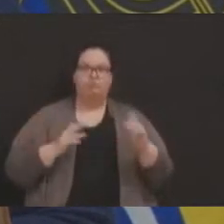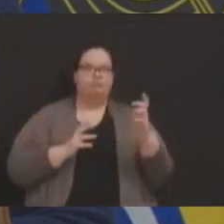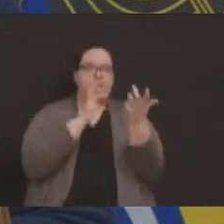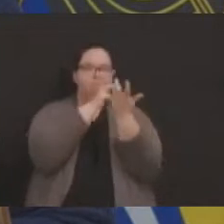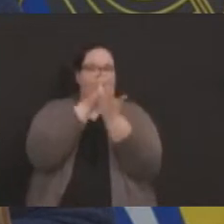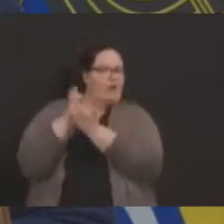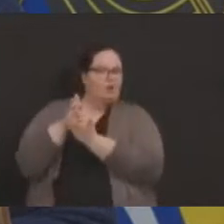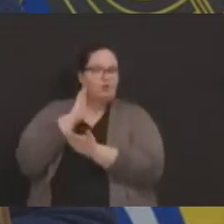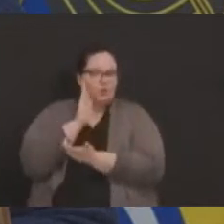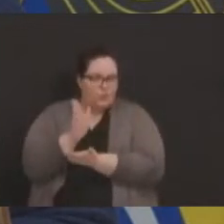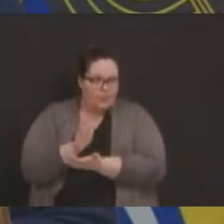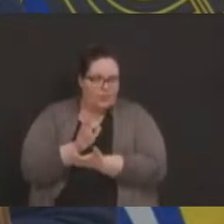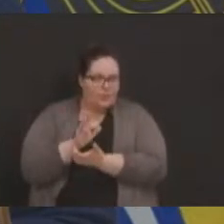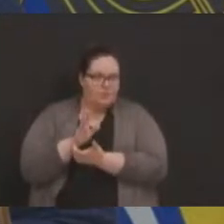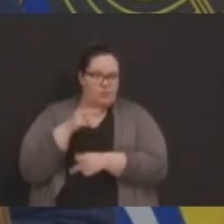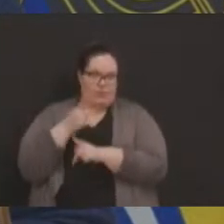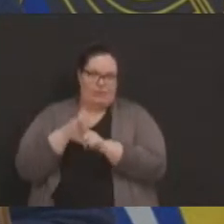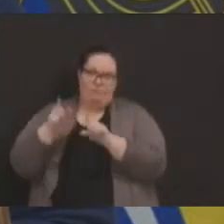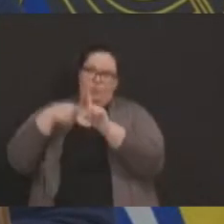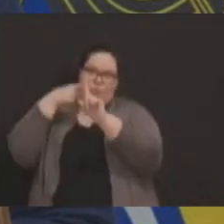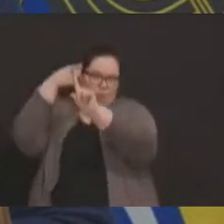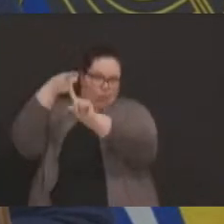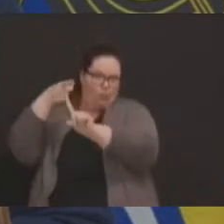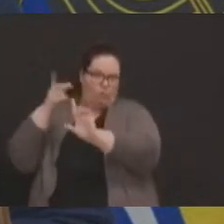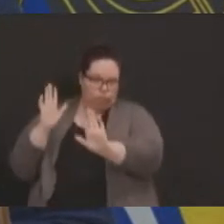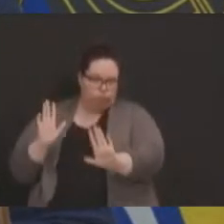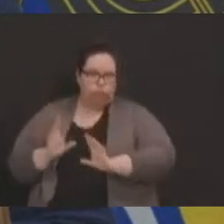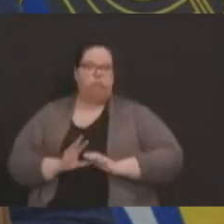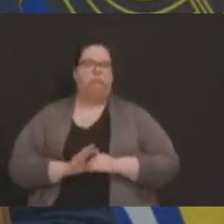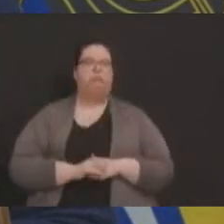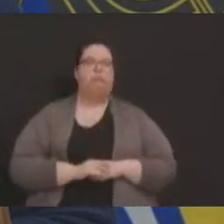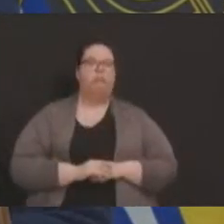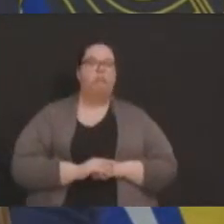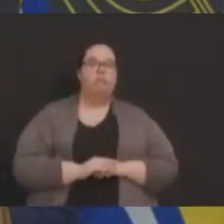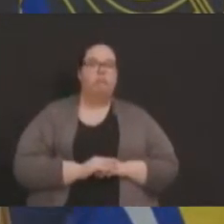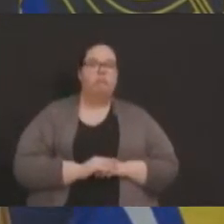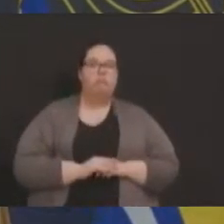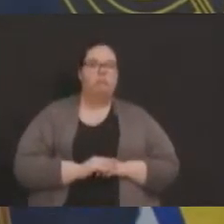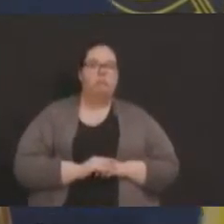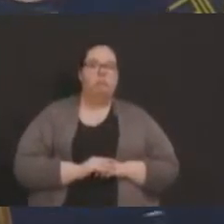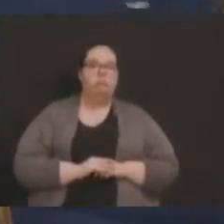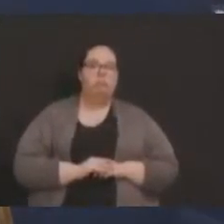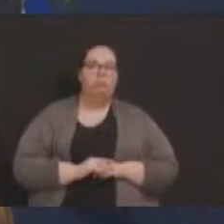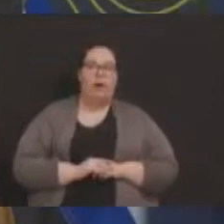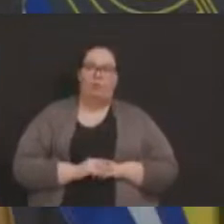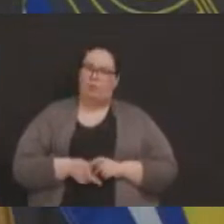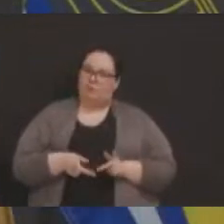That's our plan. And we will give vaccines out as quickly as we get them.